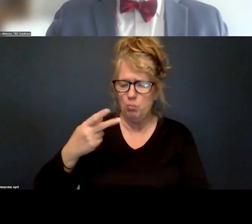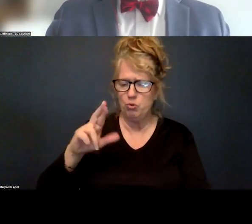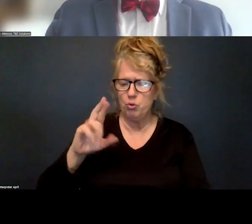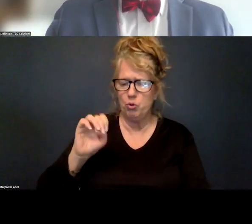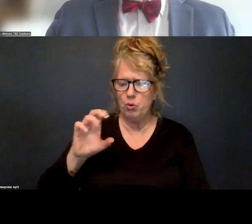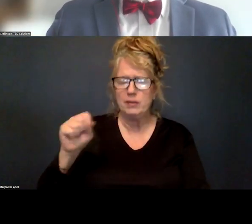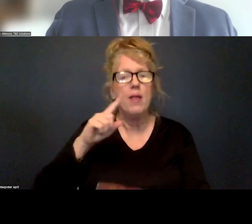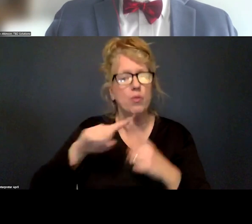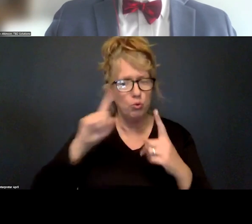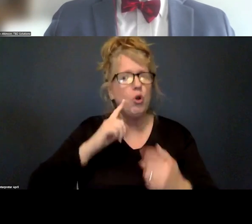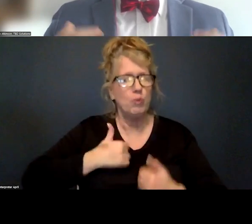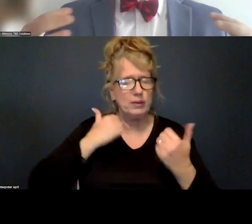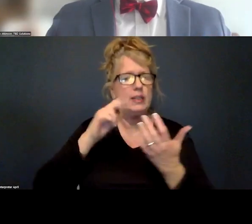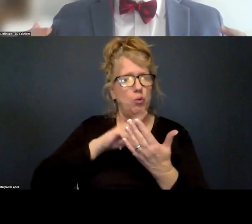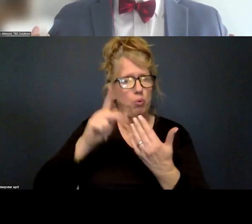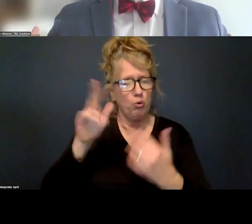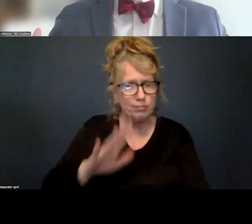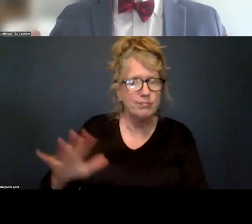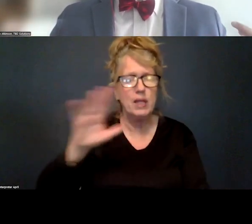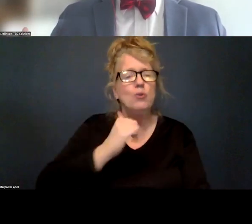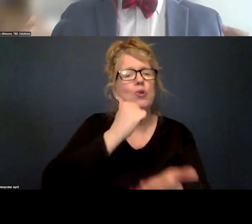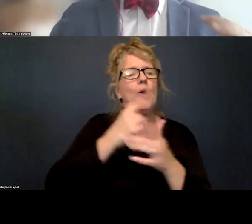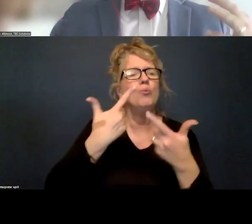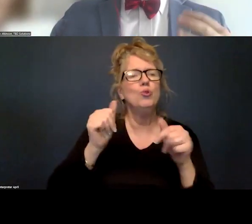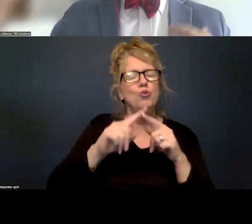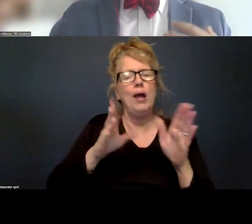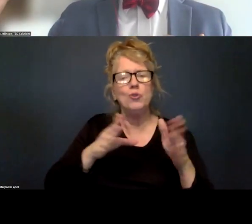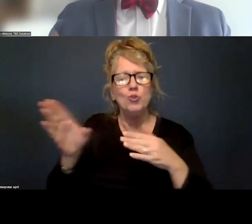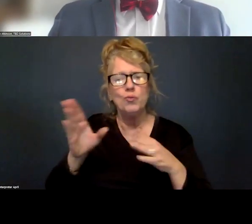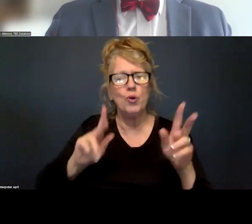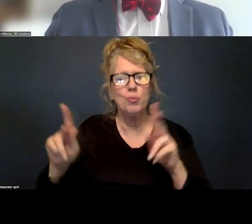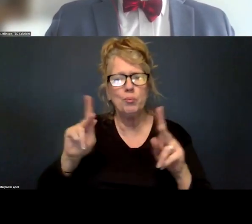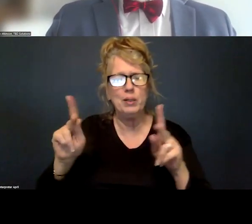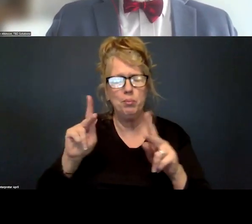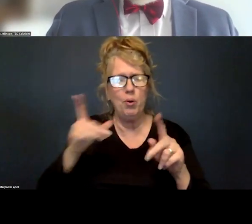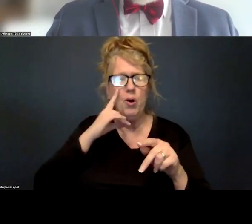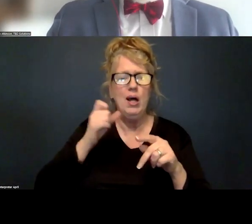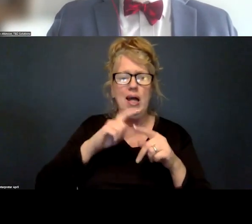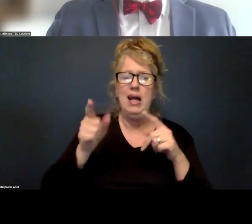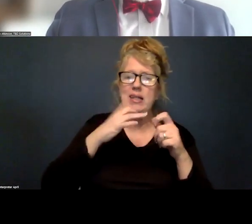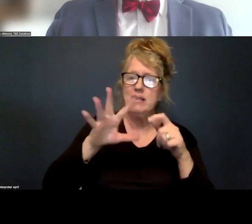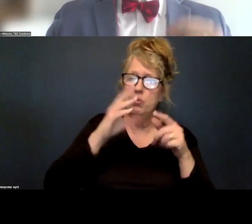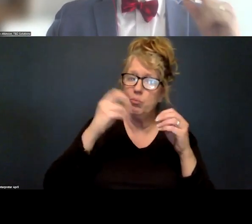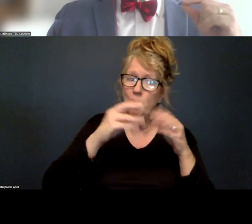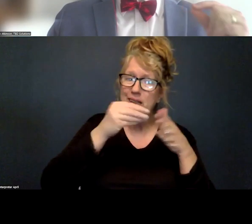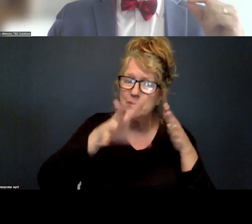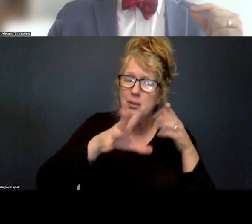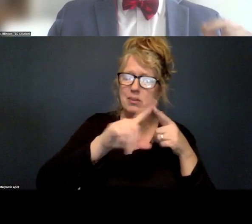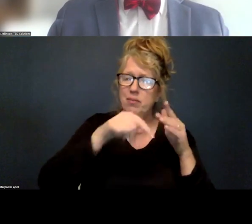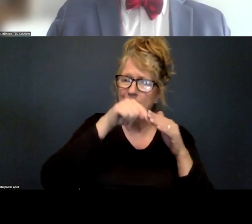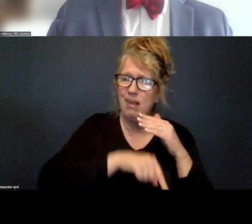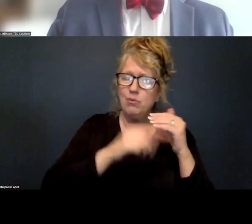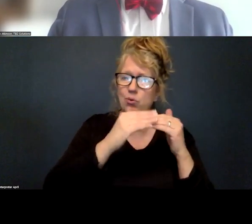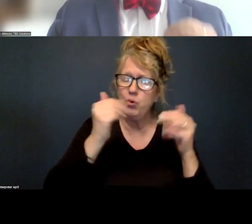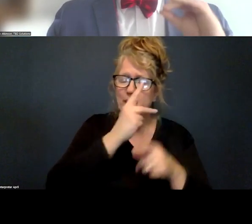residential programs across the country help to divert people from more intensive and more expensive levels of care. And that's another thing that we don't